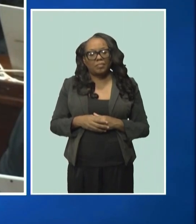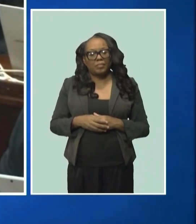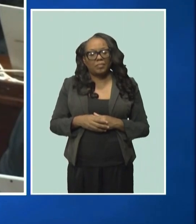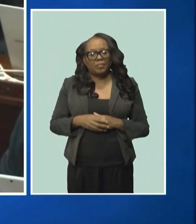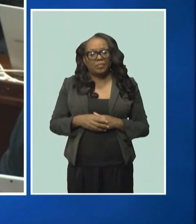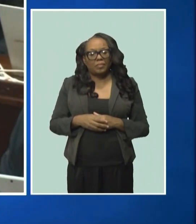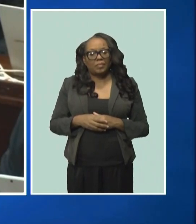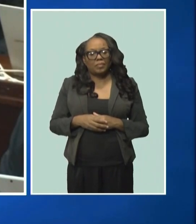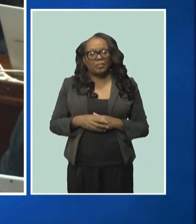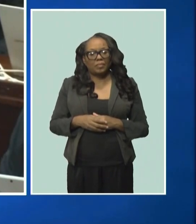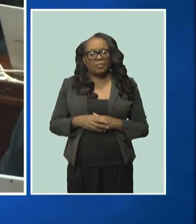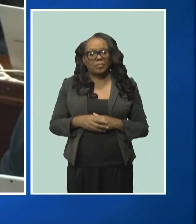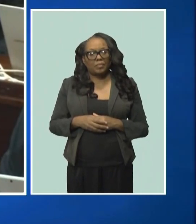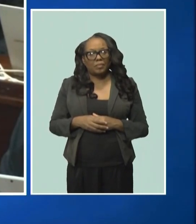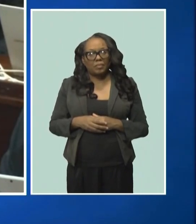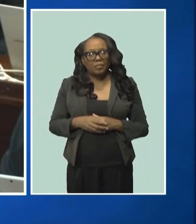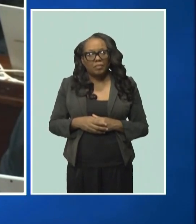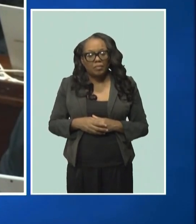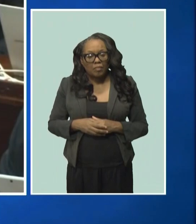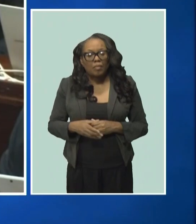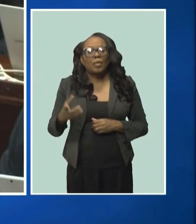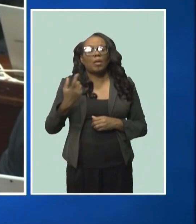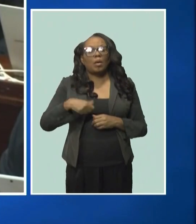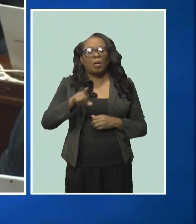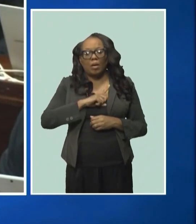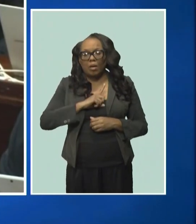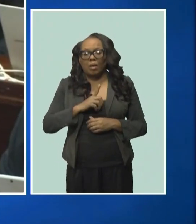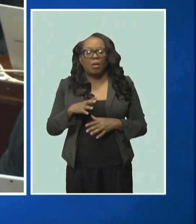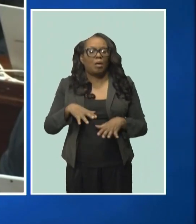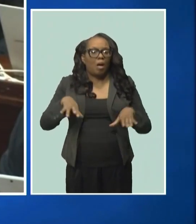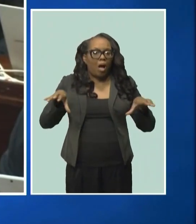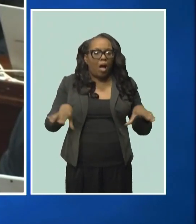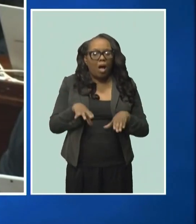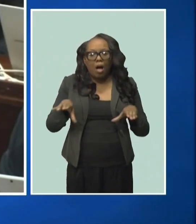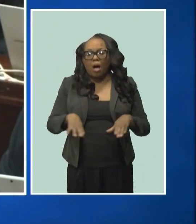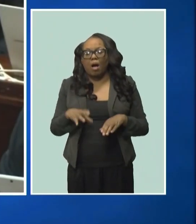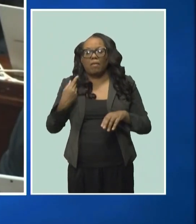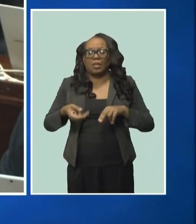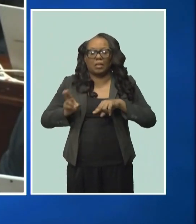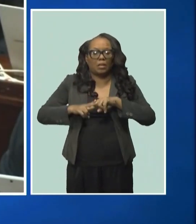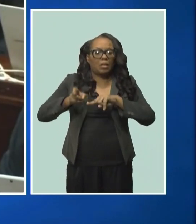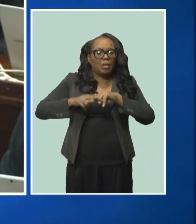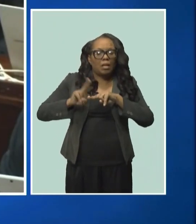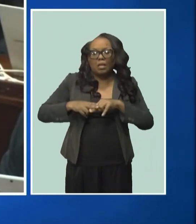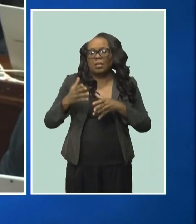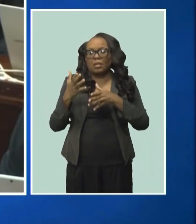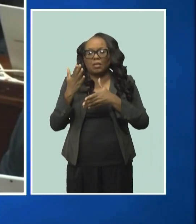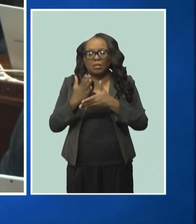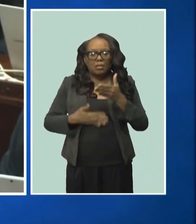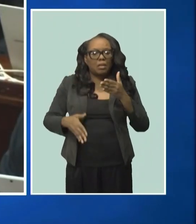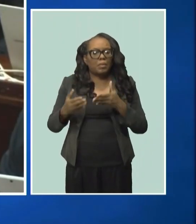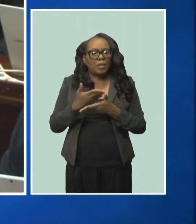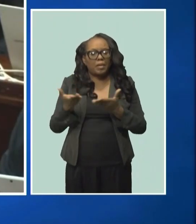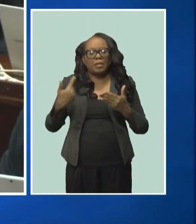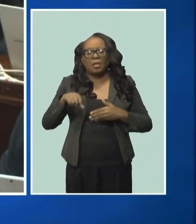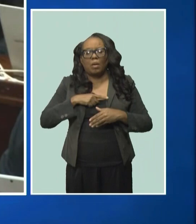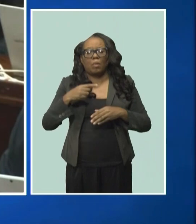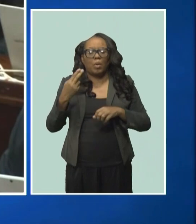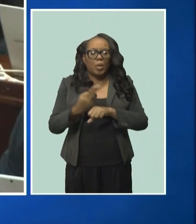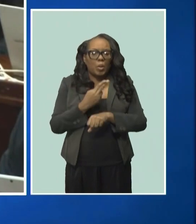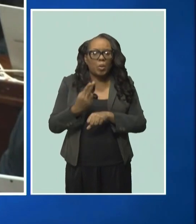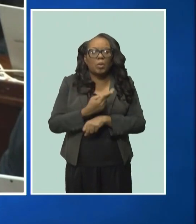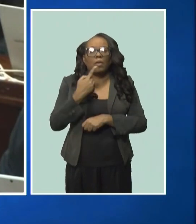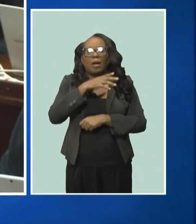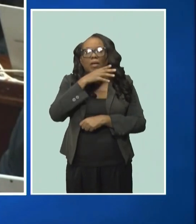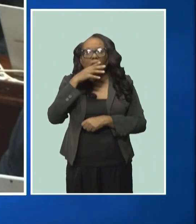2022. This expansion in 2023 was led by commodities, all of which surpassed 1 million kilograms. And I